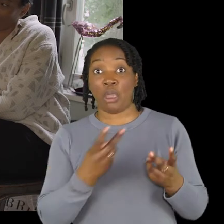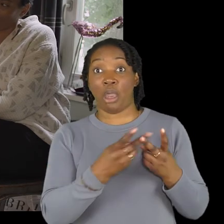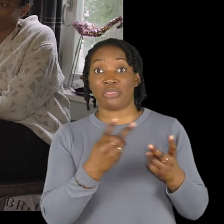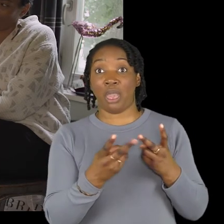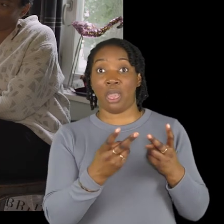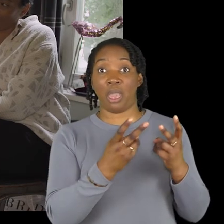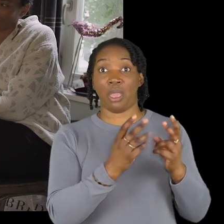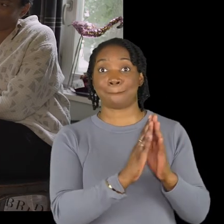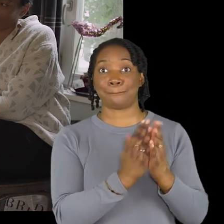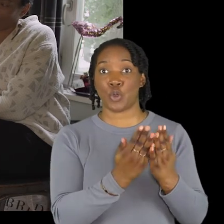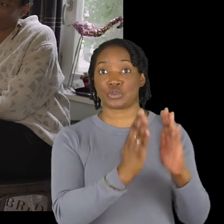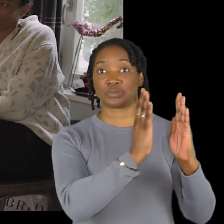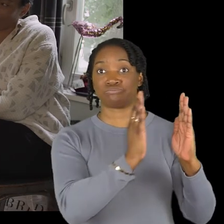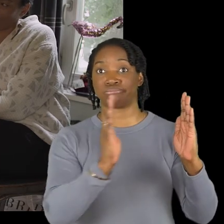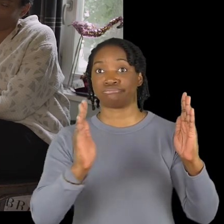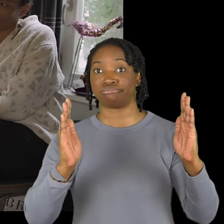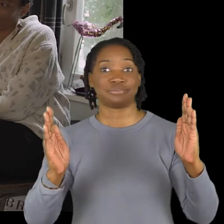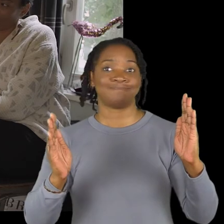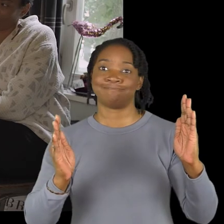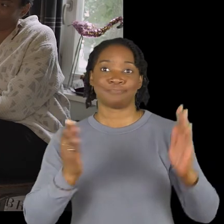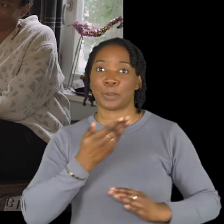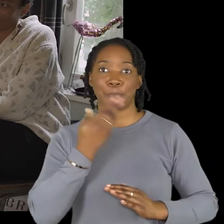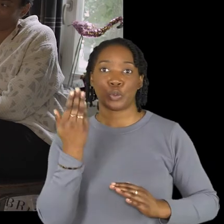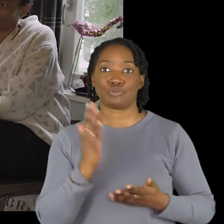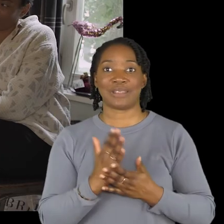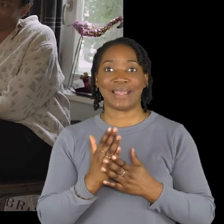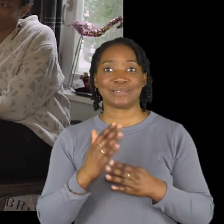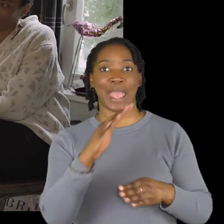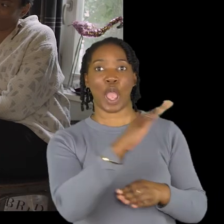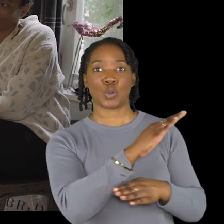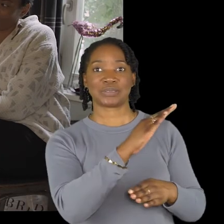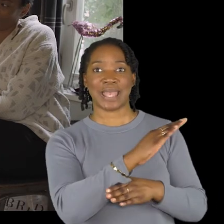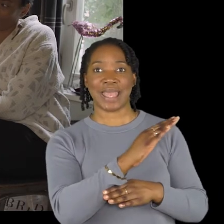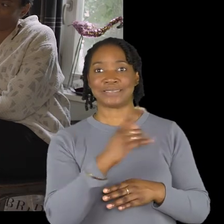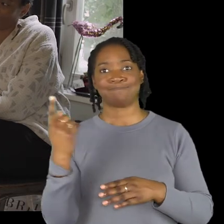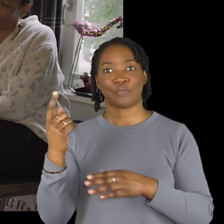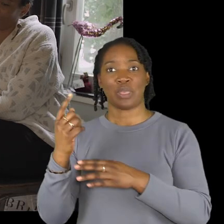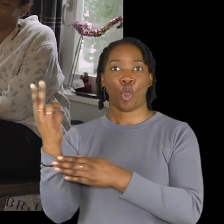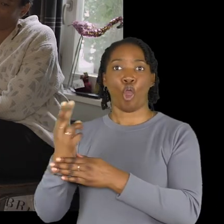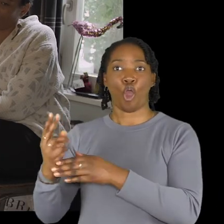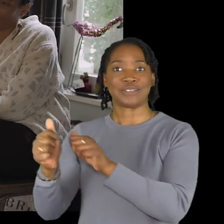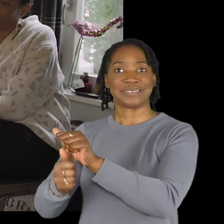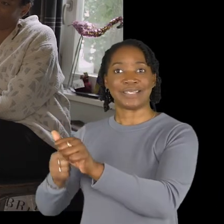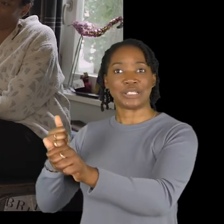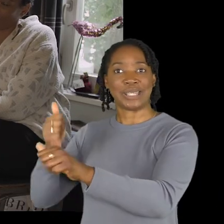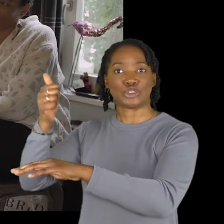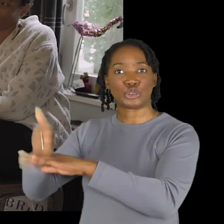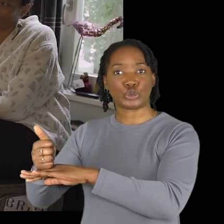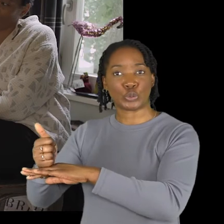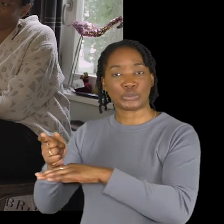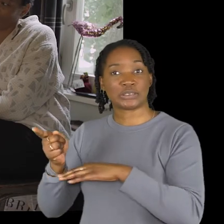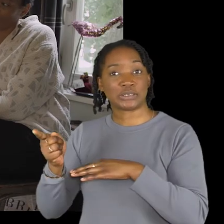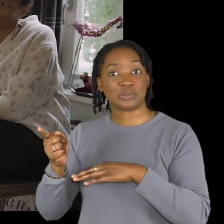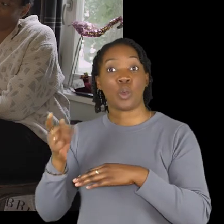all those other books, that it remained outside of the canon of art. And